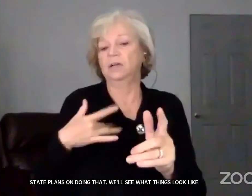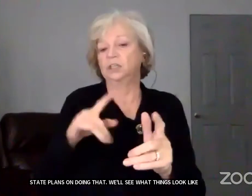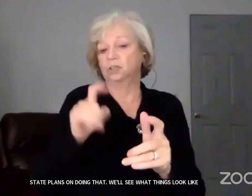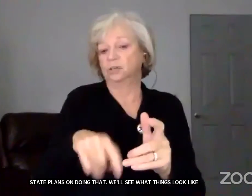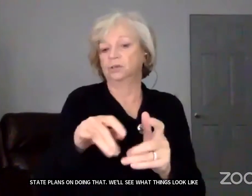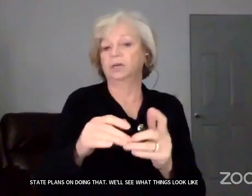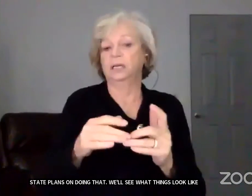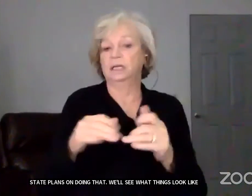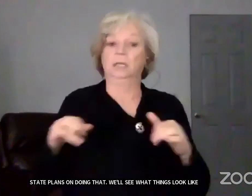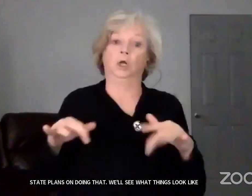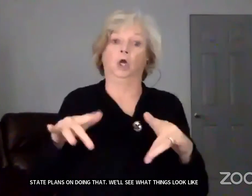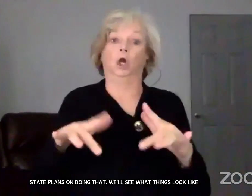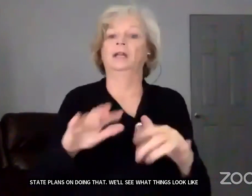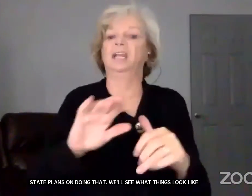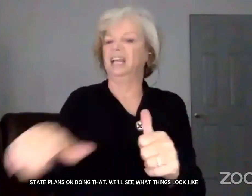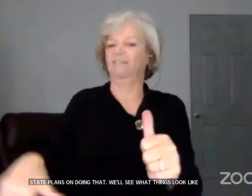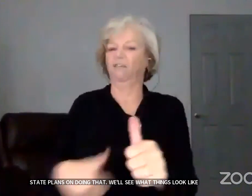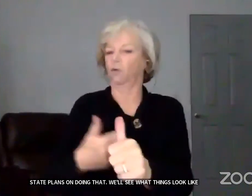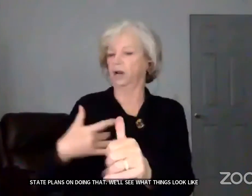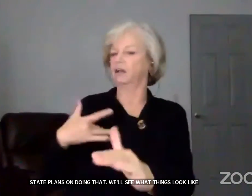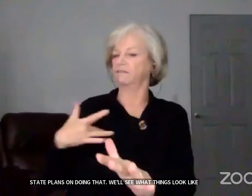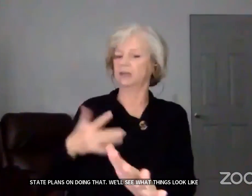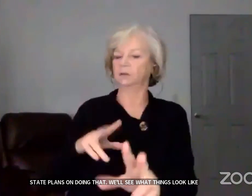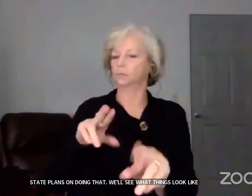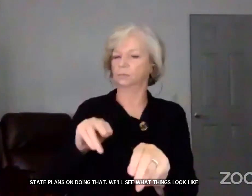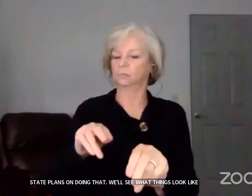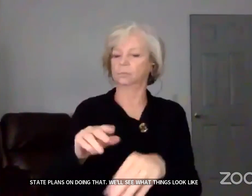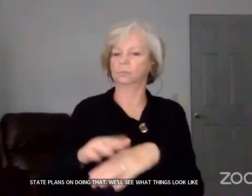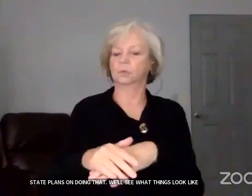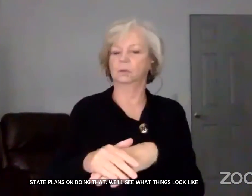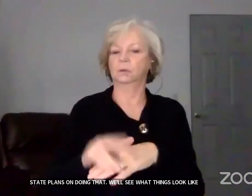And so to the extent that I think people want to,